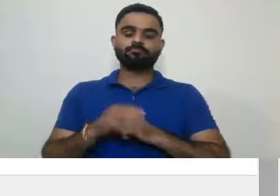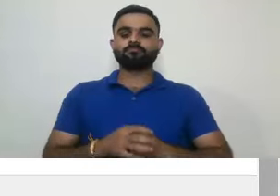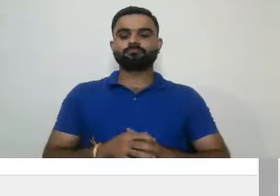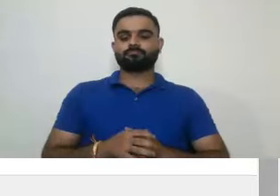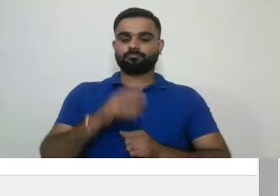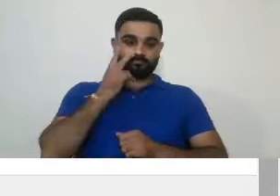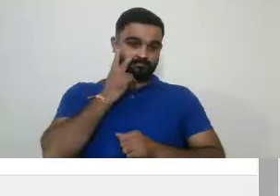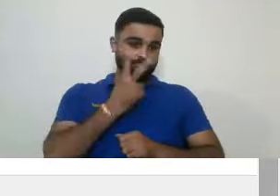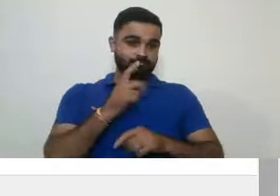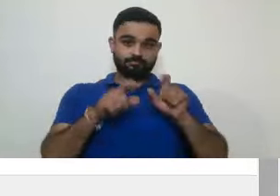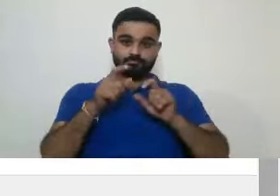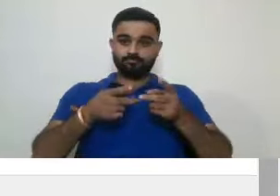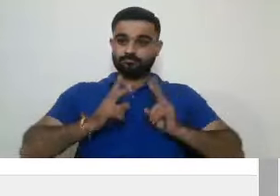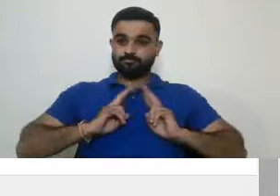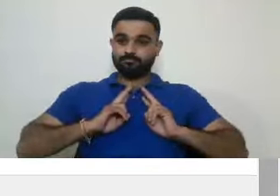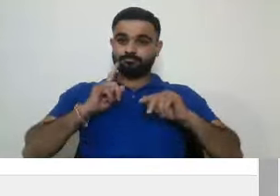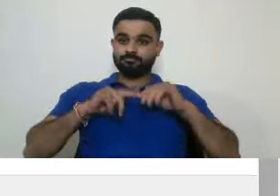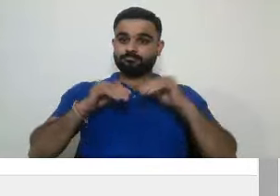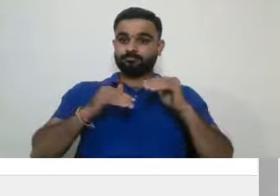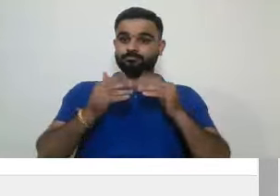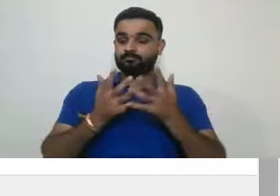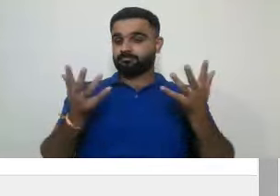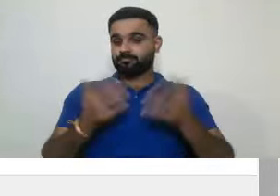and see how many people have voted.